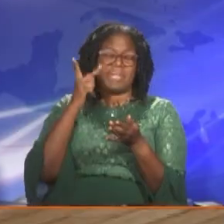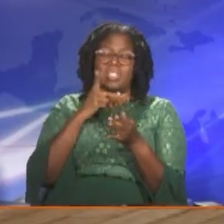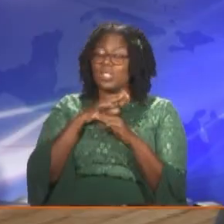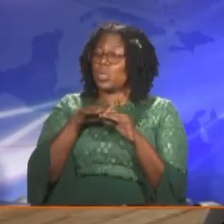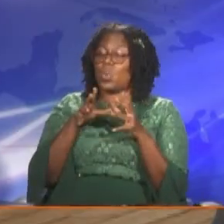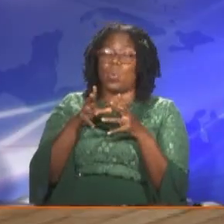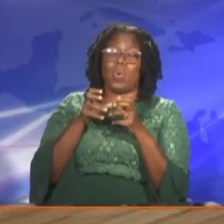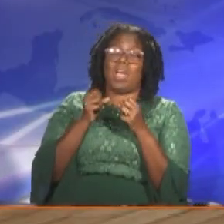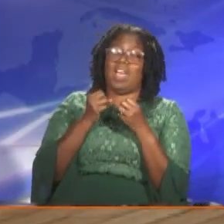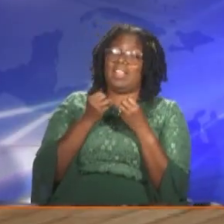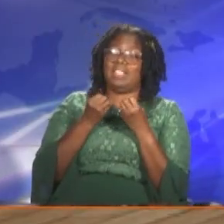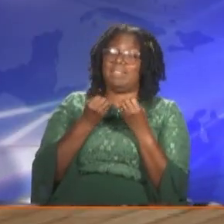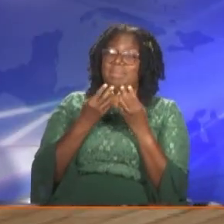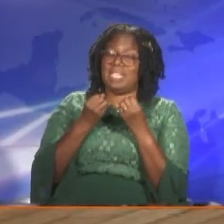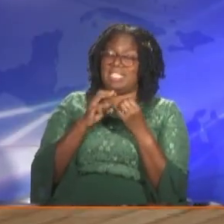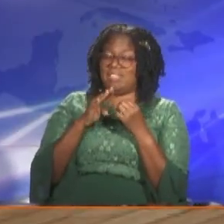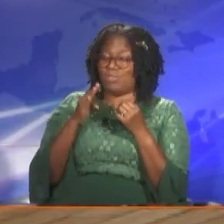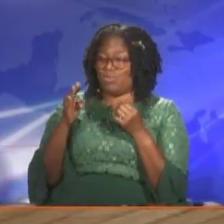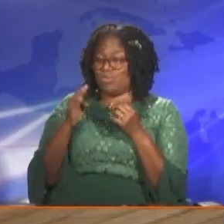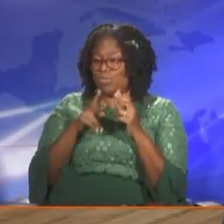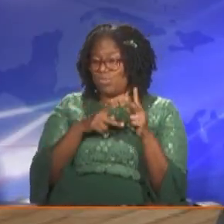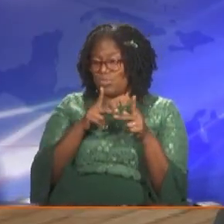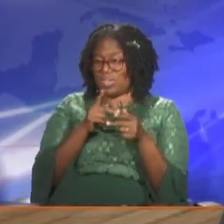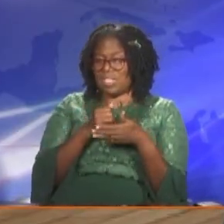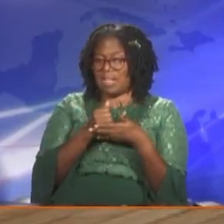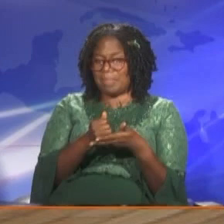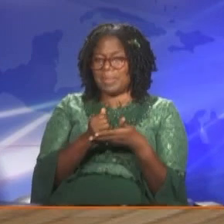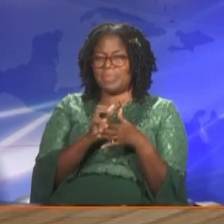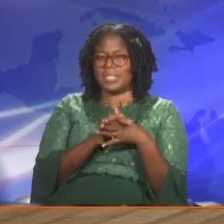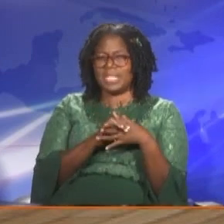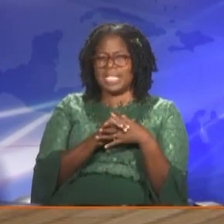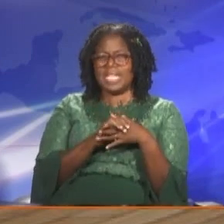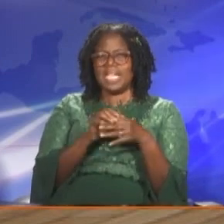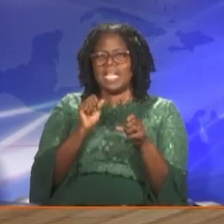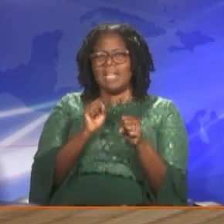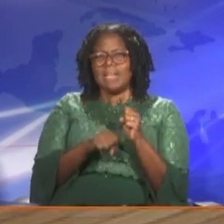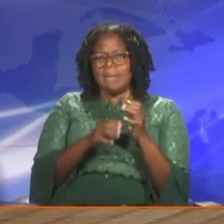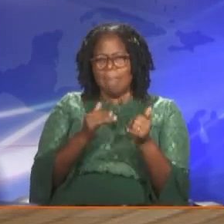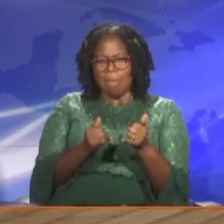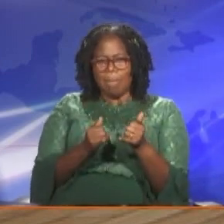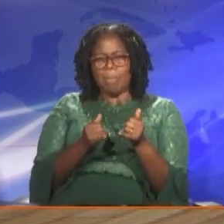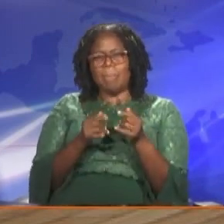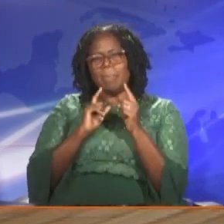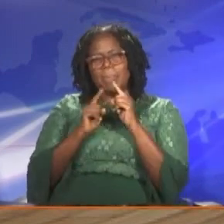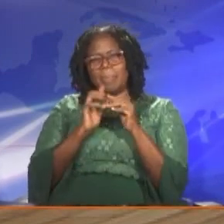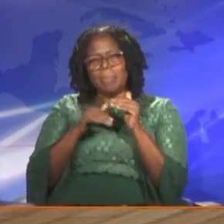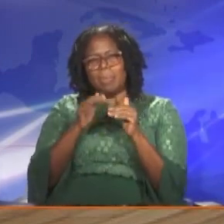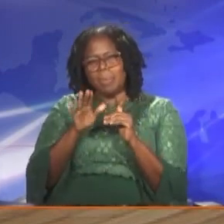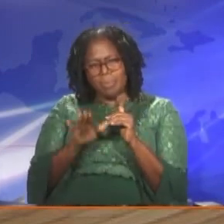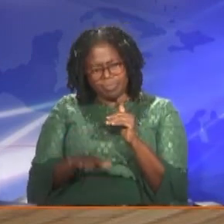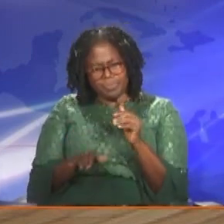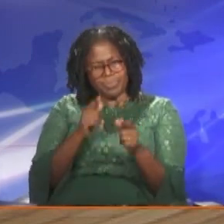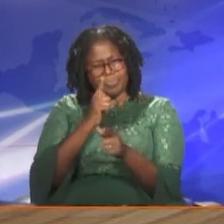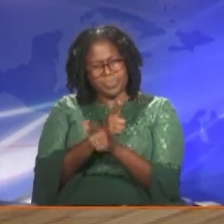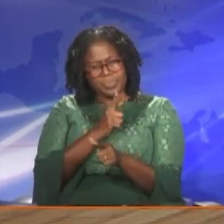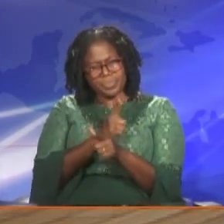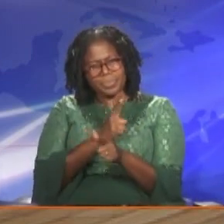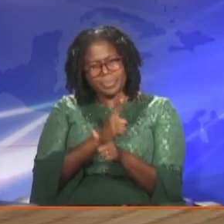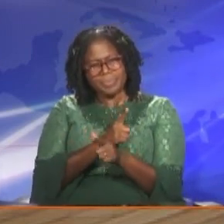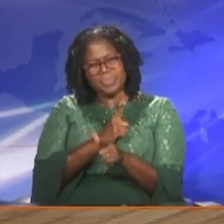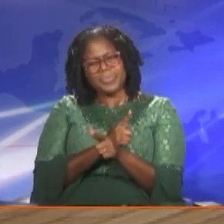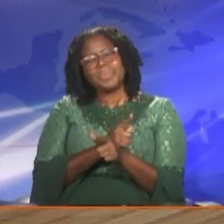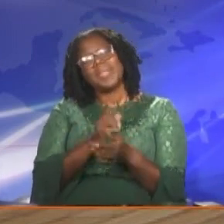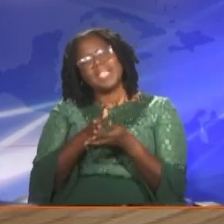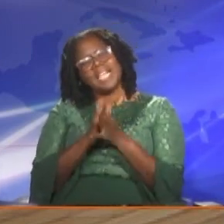Okay, so that's child poverty. We're also going to be dealing with child labor as well. And as we go there, Mr. Farouk,